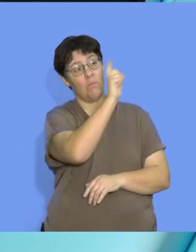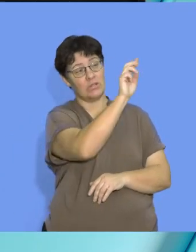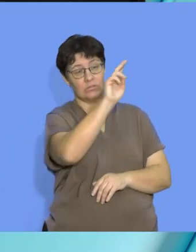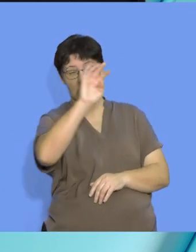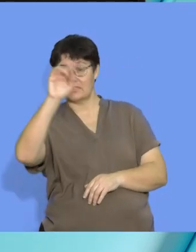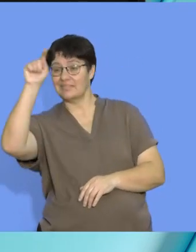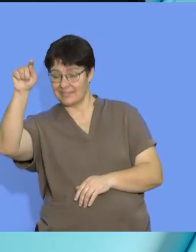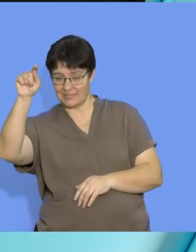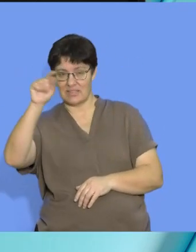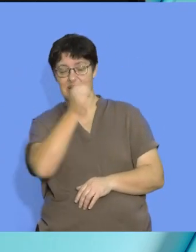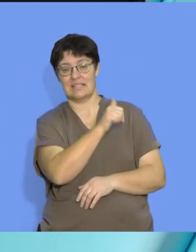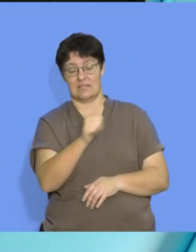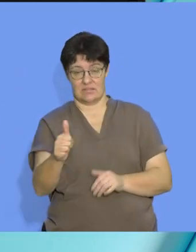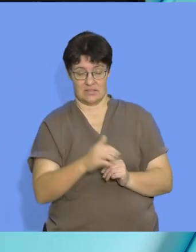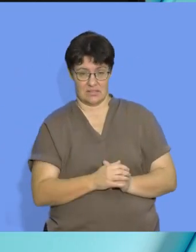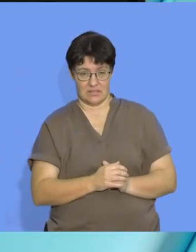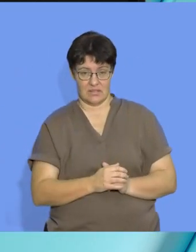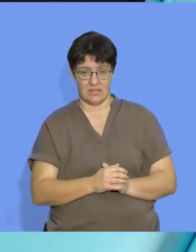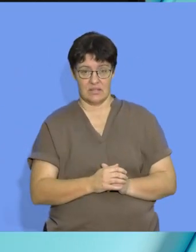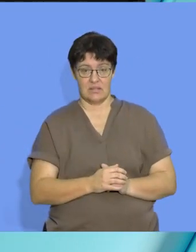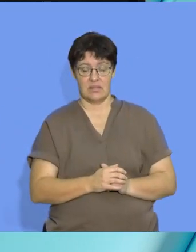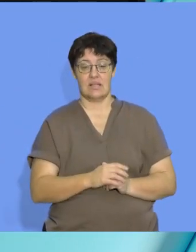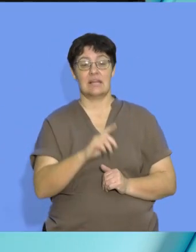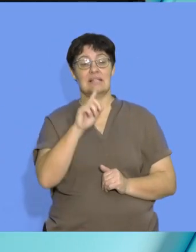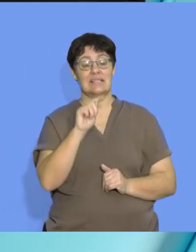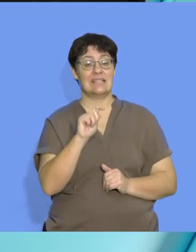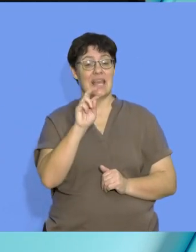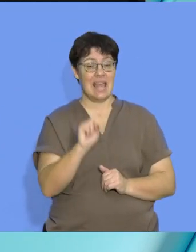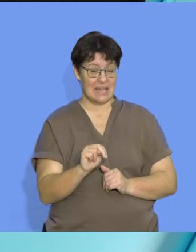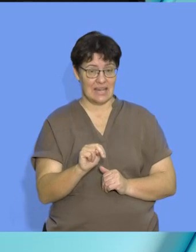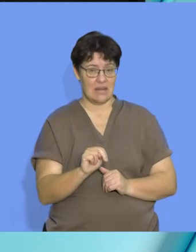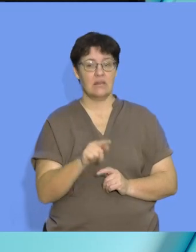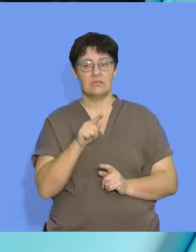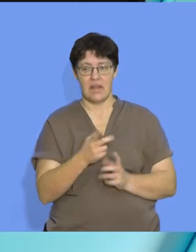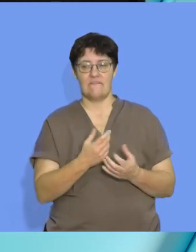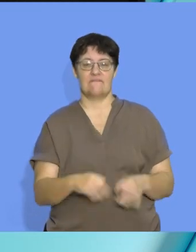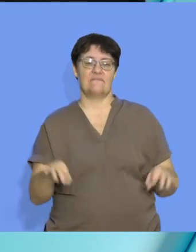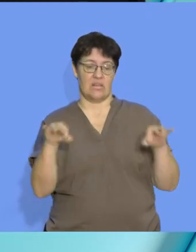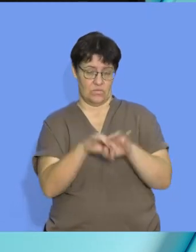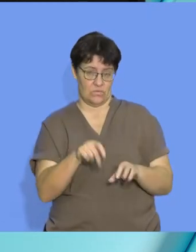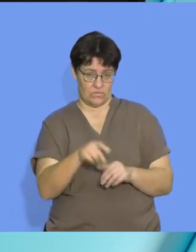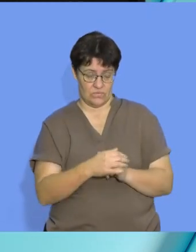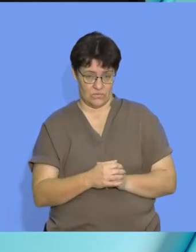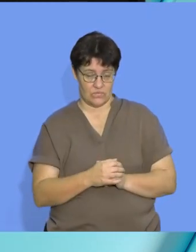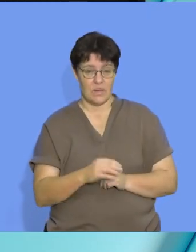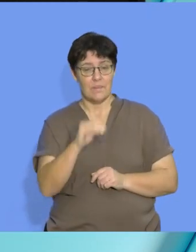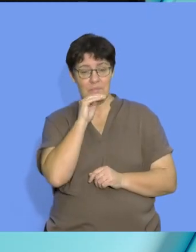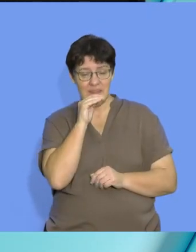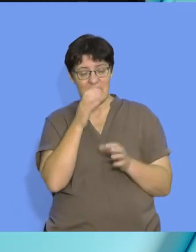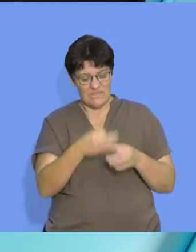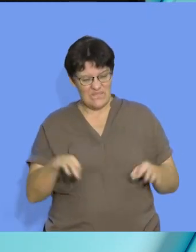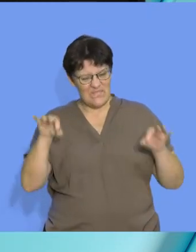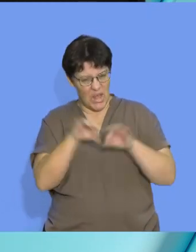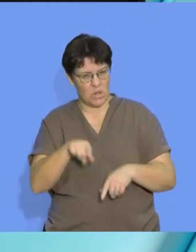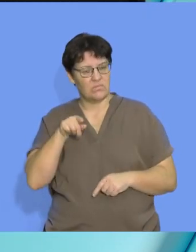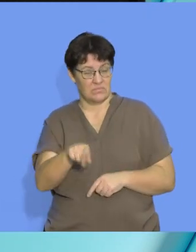term within the sequence. Tn refers to term value, and that means the actual value